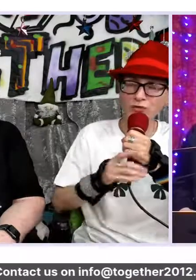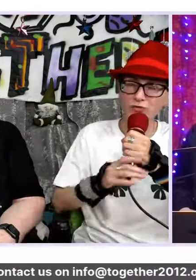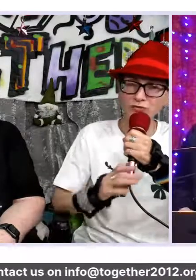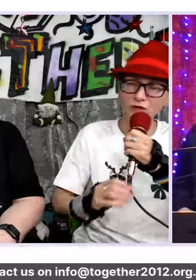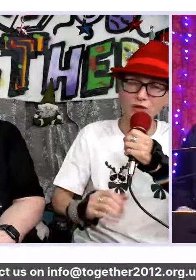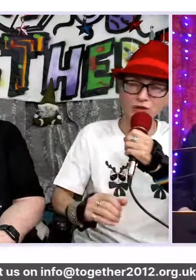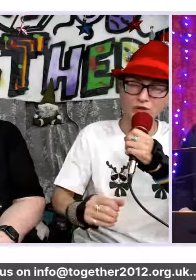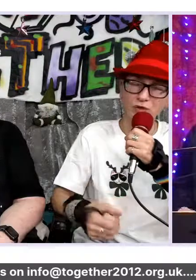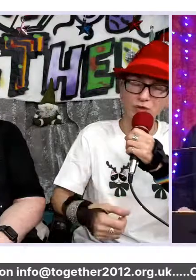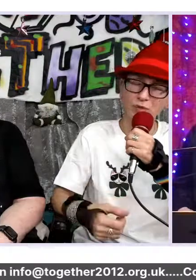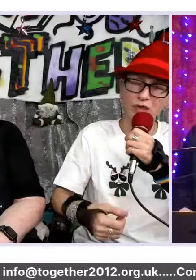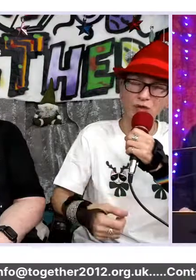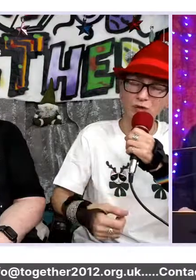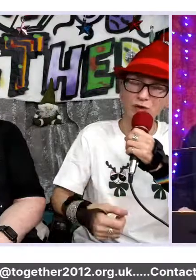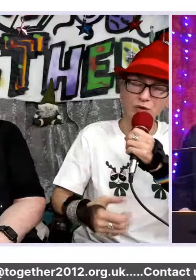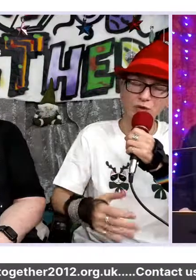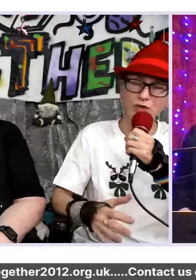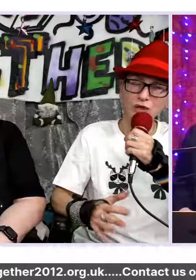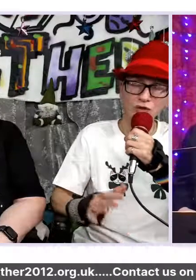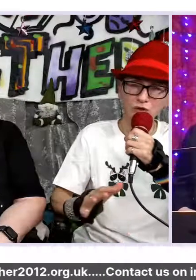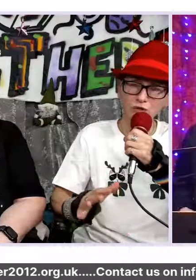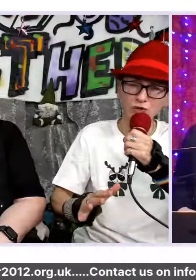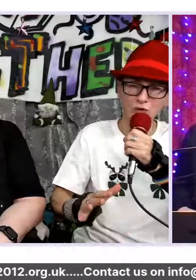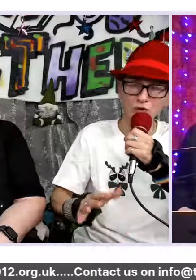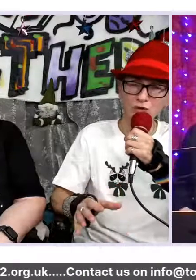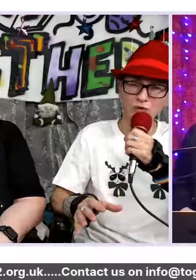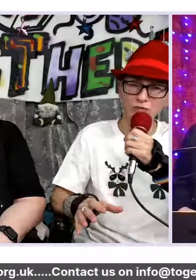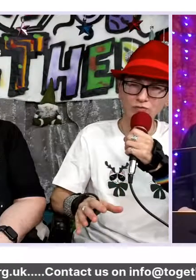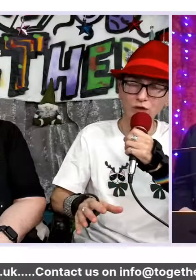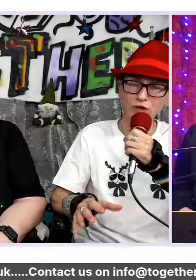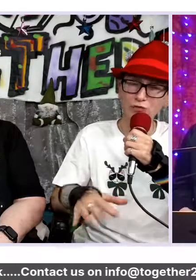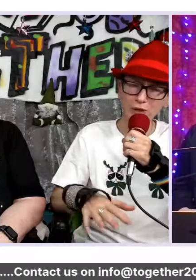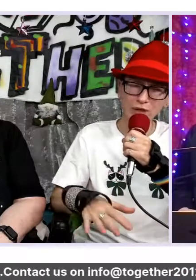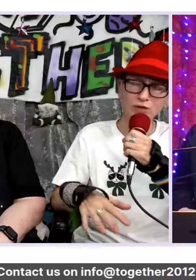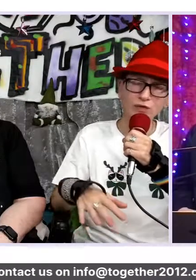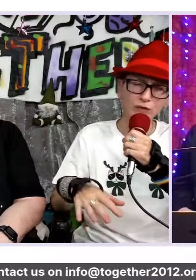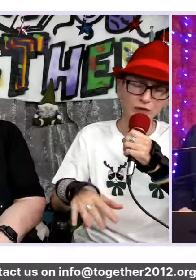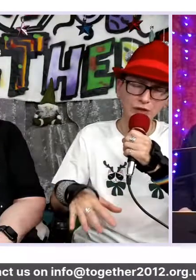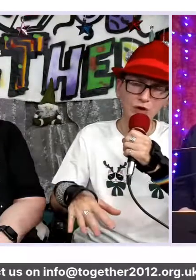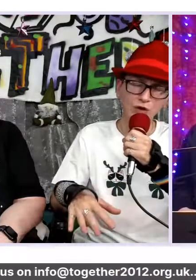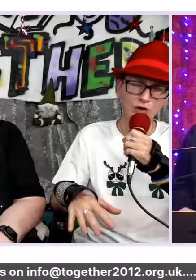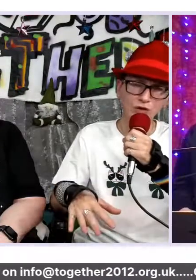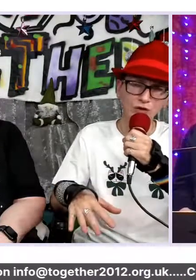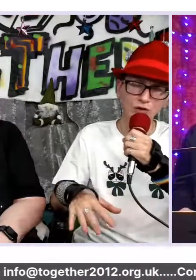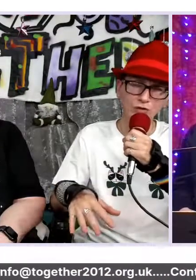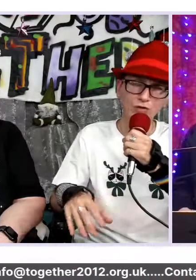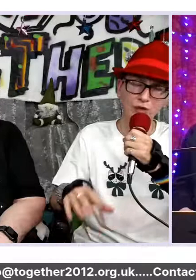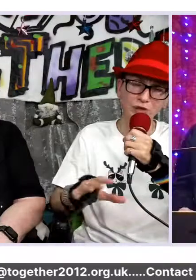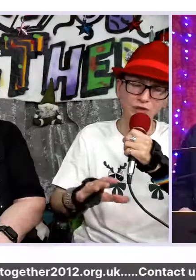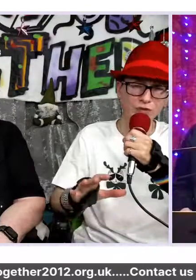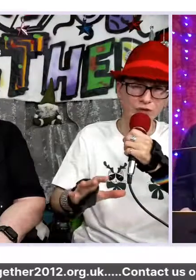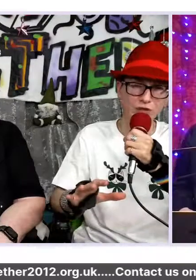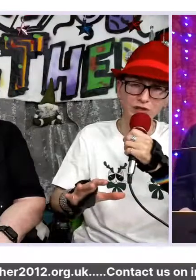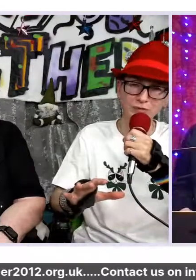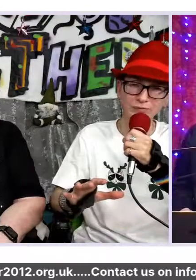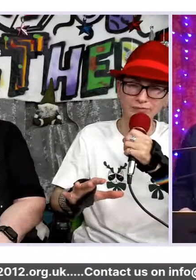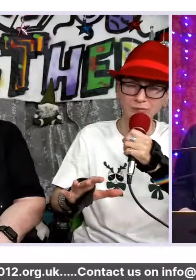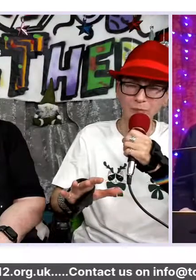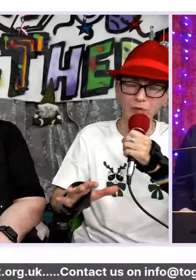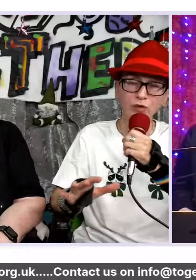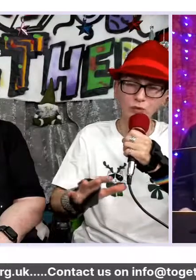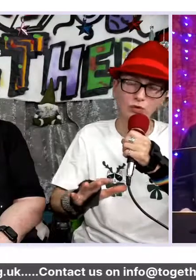what really struck me, that they'd got such a strong, relatively large creative